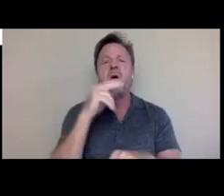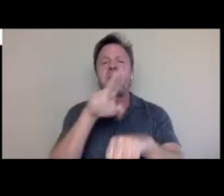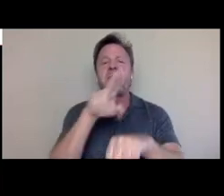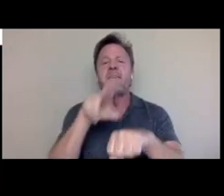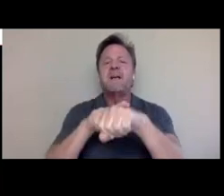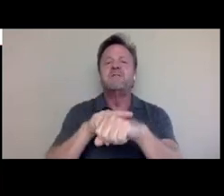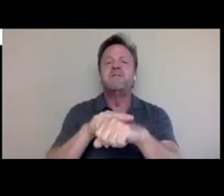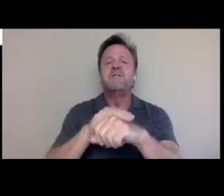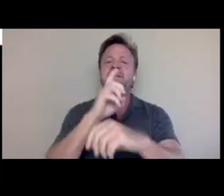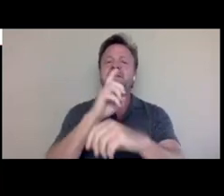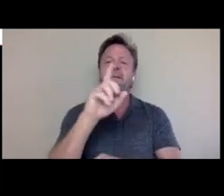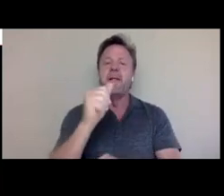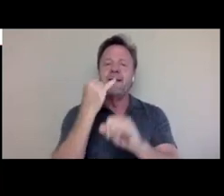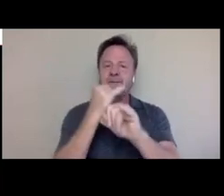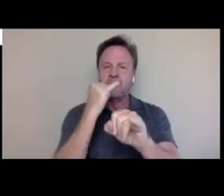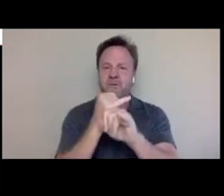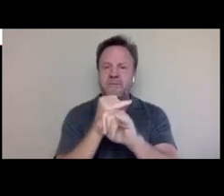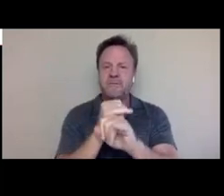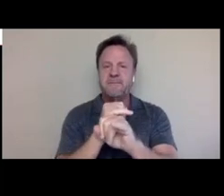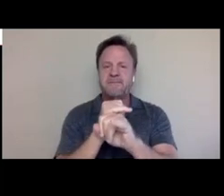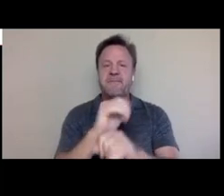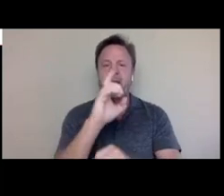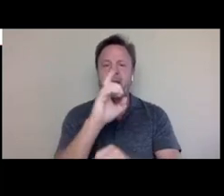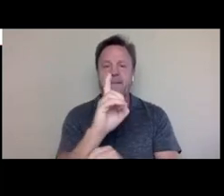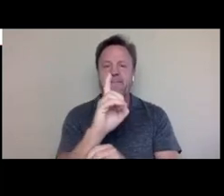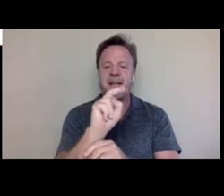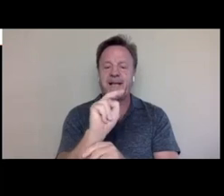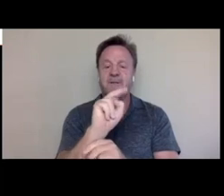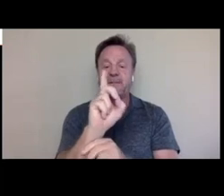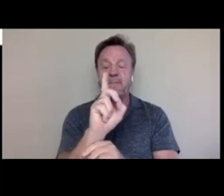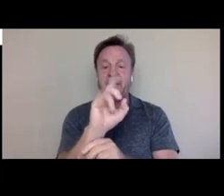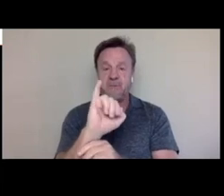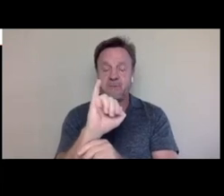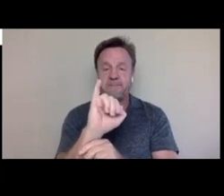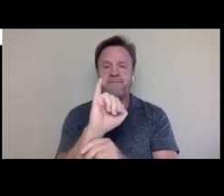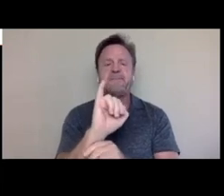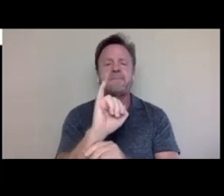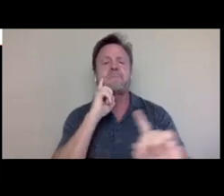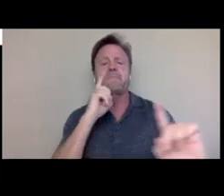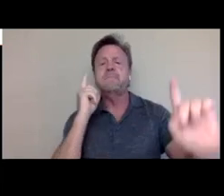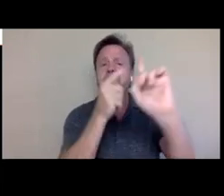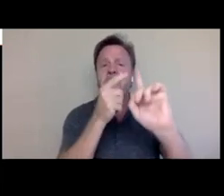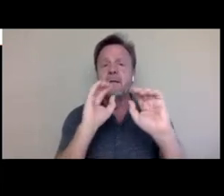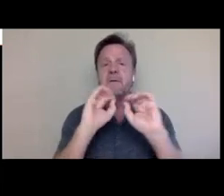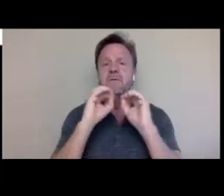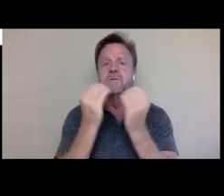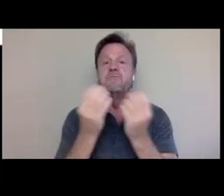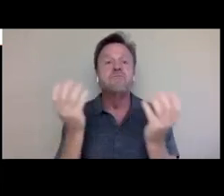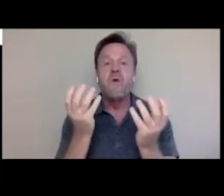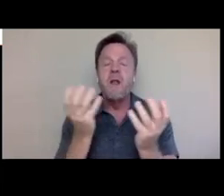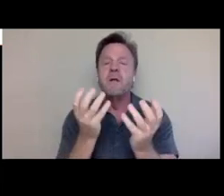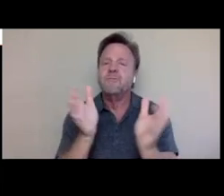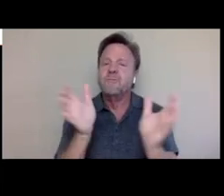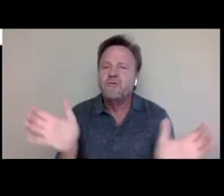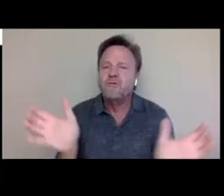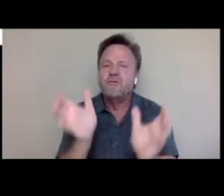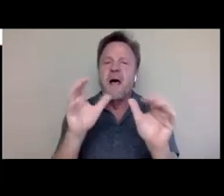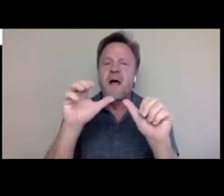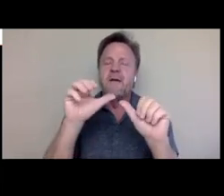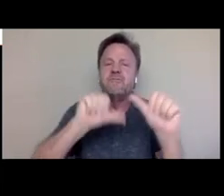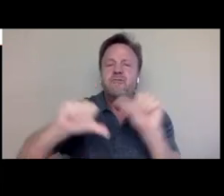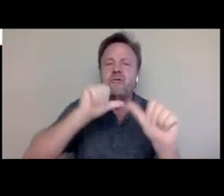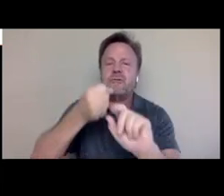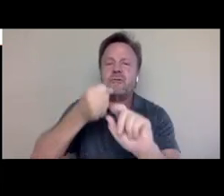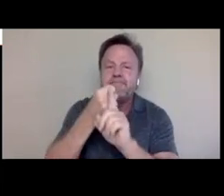Institute. Next slide, please. The mission of the organization is to drive social impact, to build a better